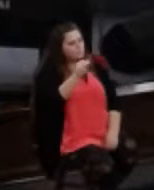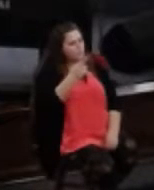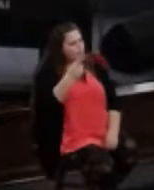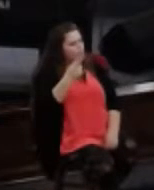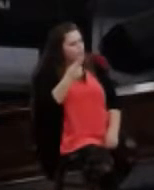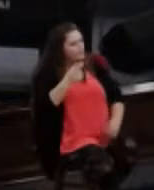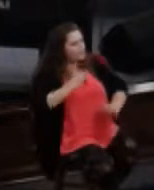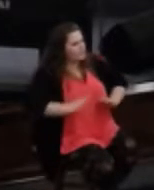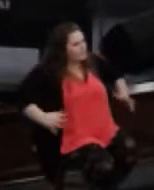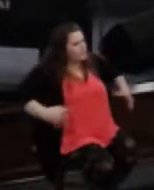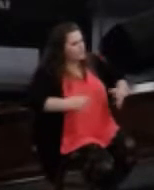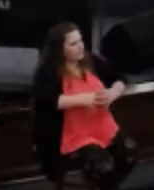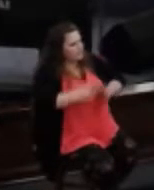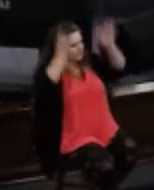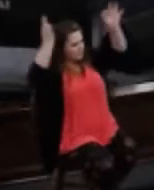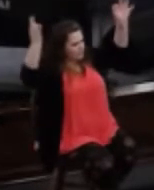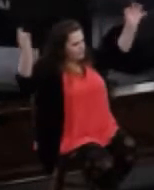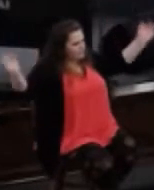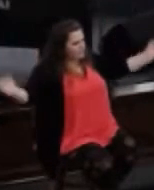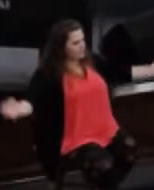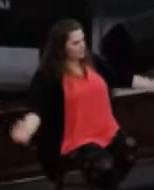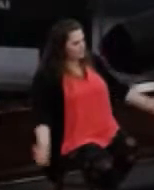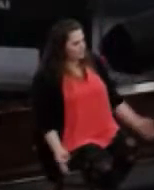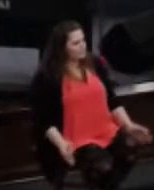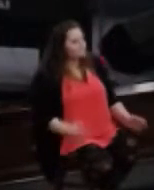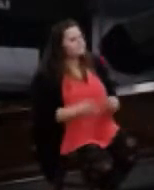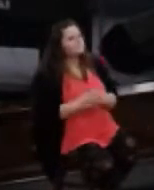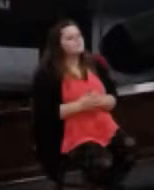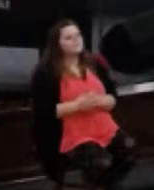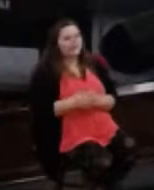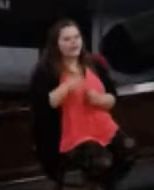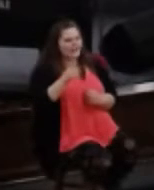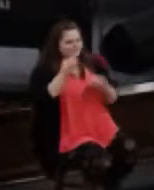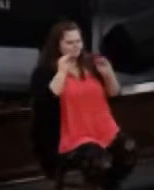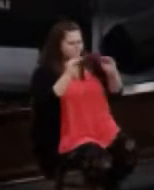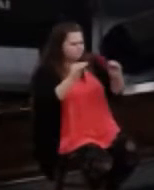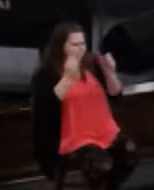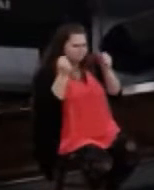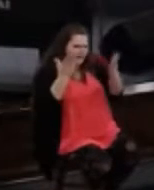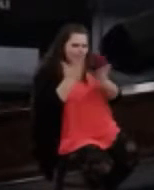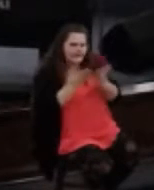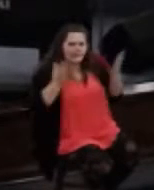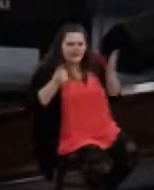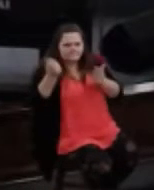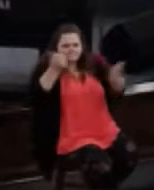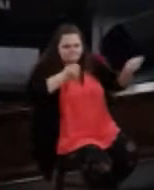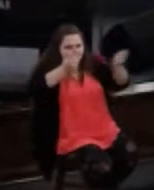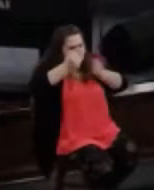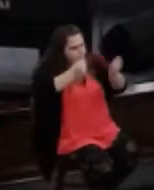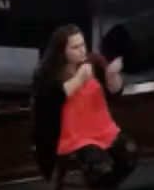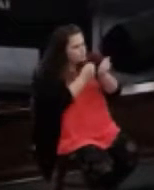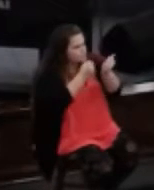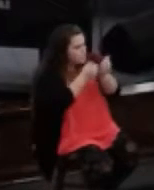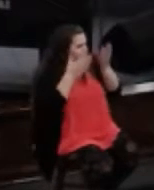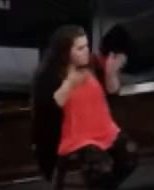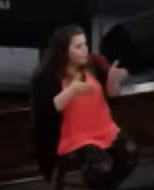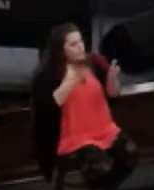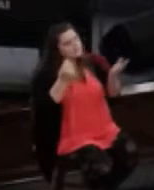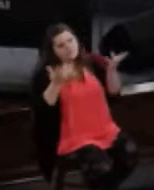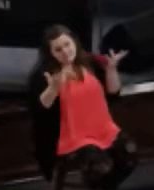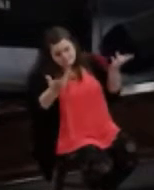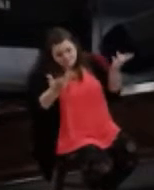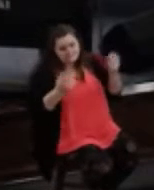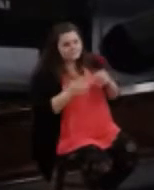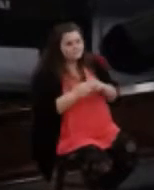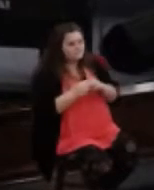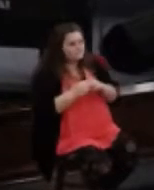He taught a great many things. He gathered a great many supporters. And eventually, of course, you know, one out of